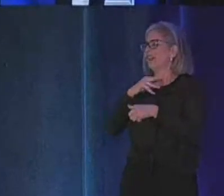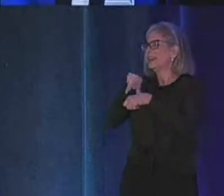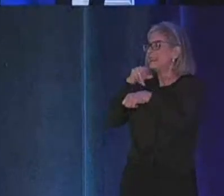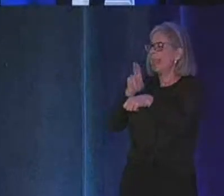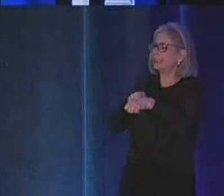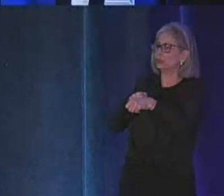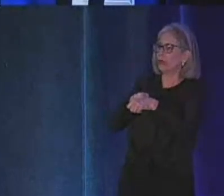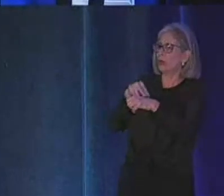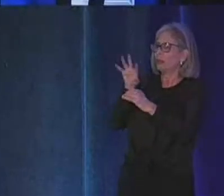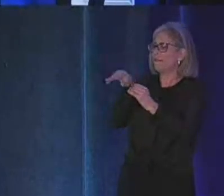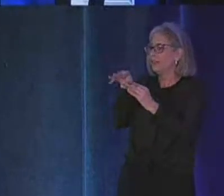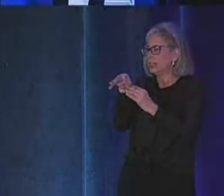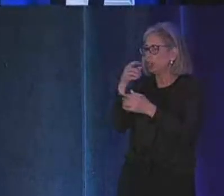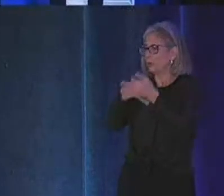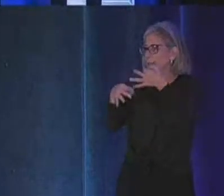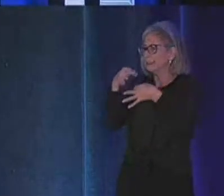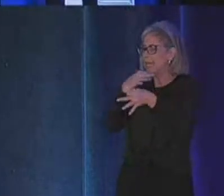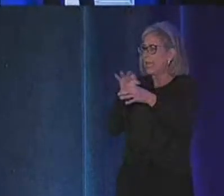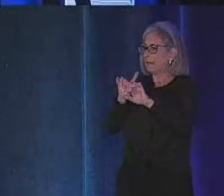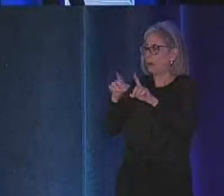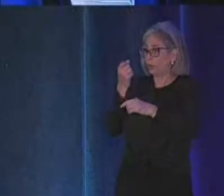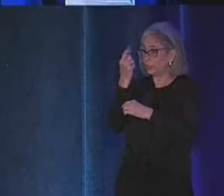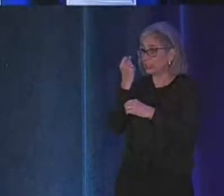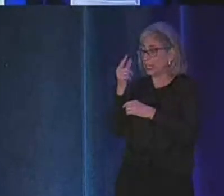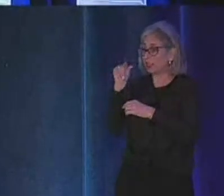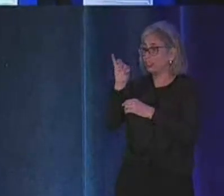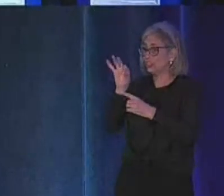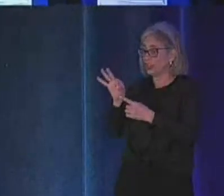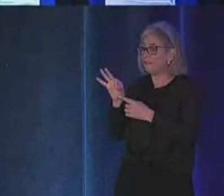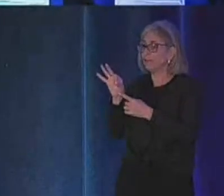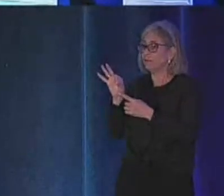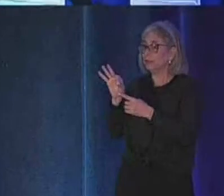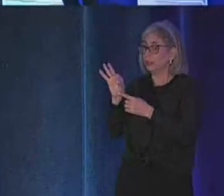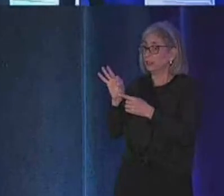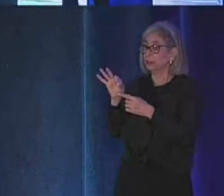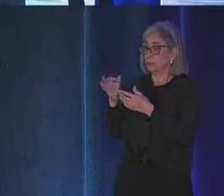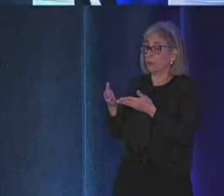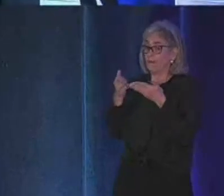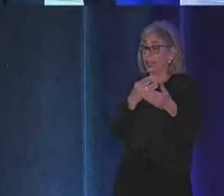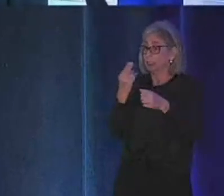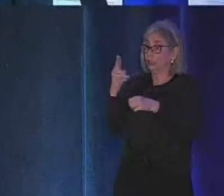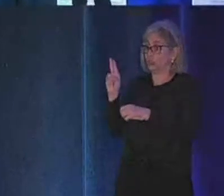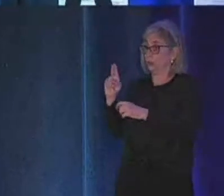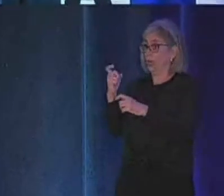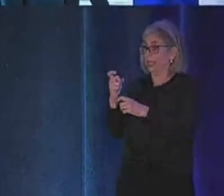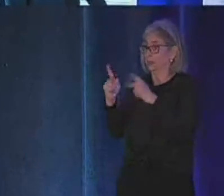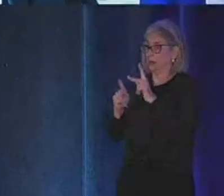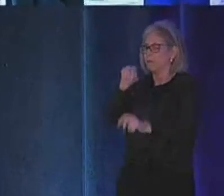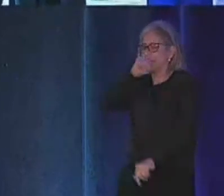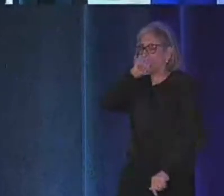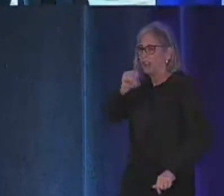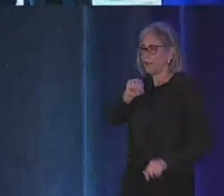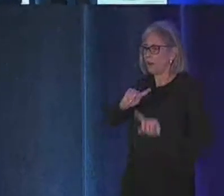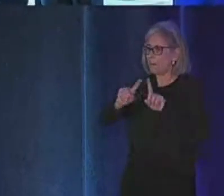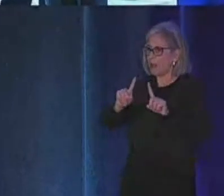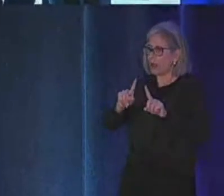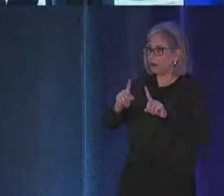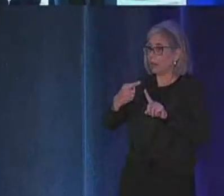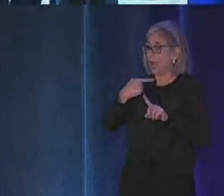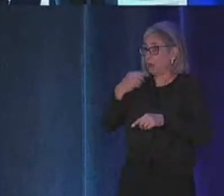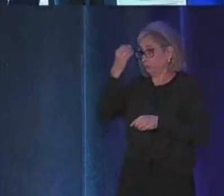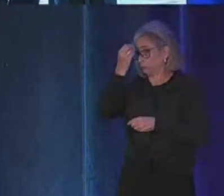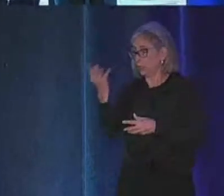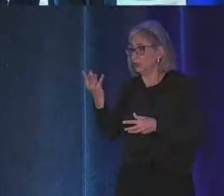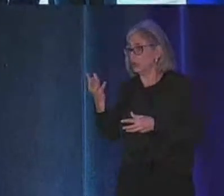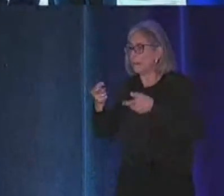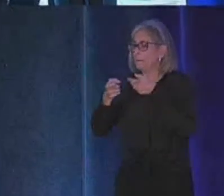actual video instead, but we understand the GIF provides this user experience that people love. But all I'm saying is manage it as